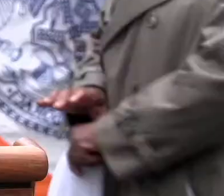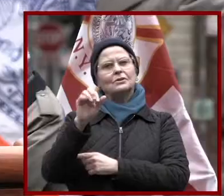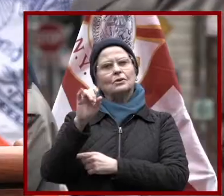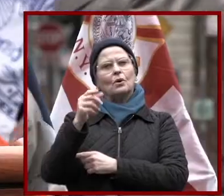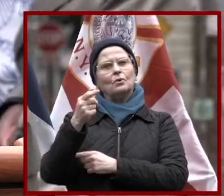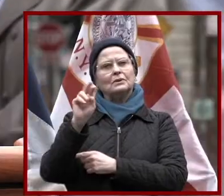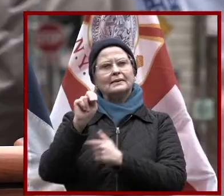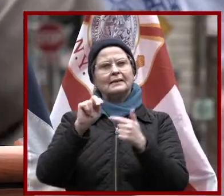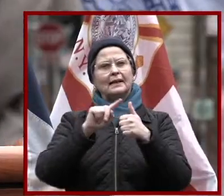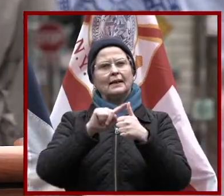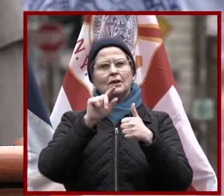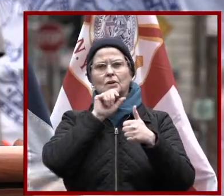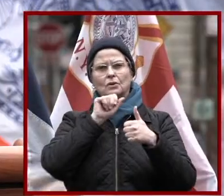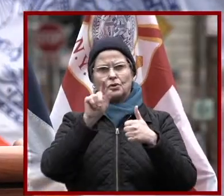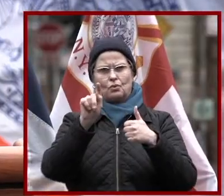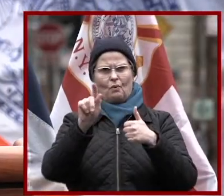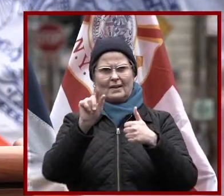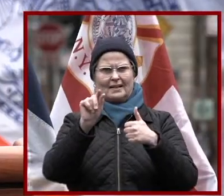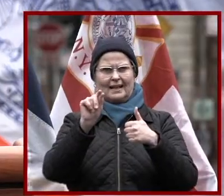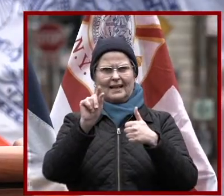20.